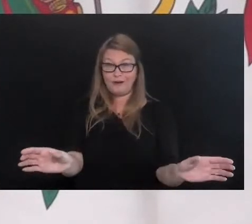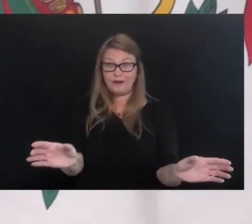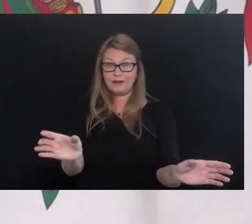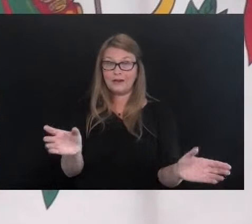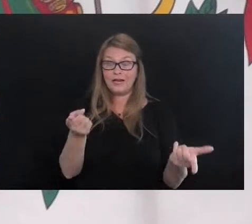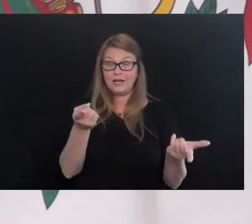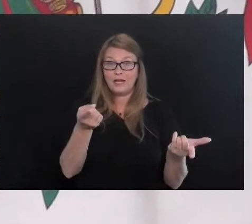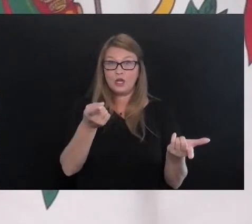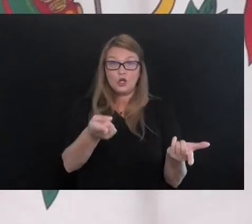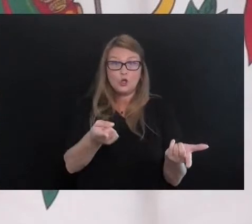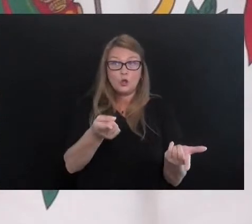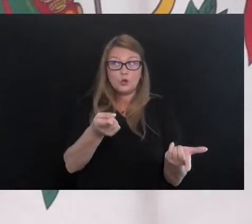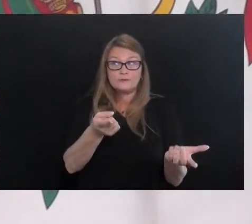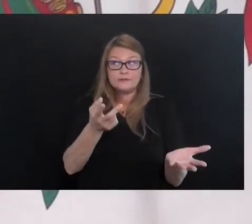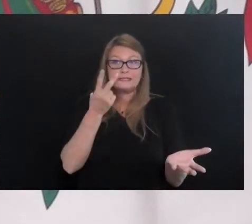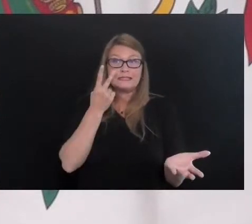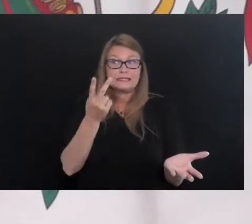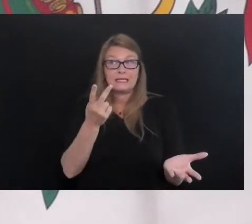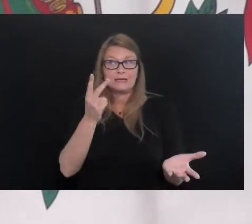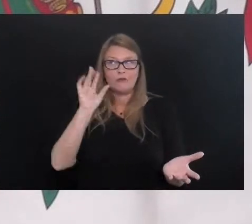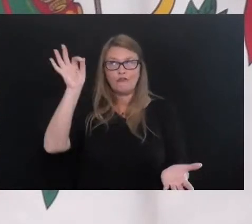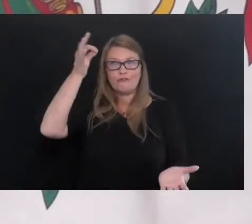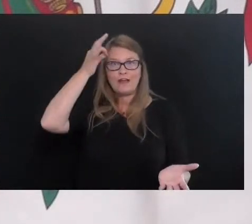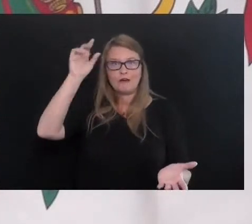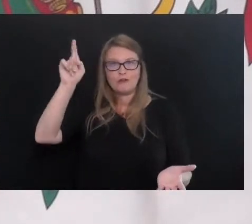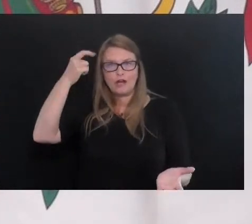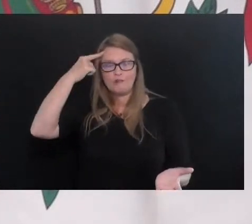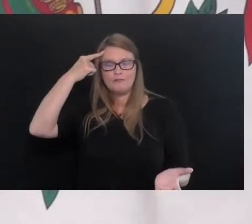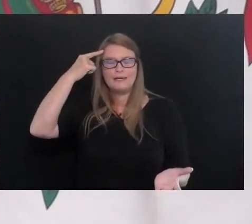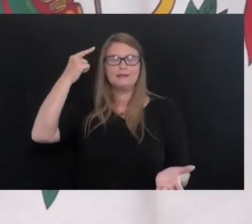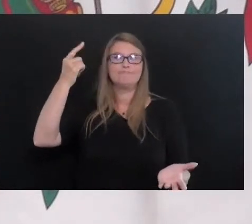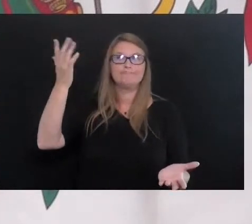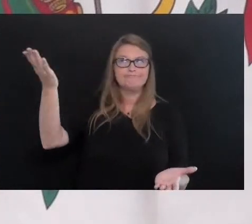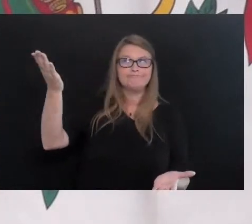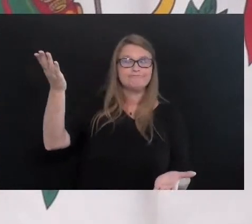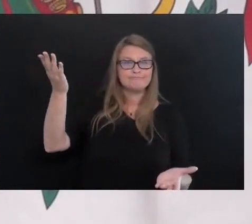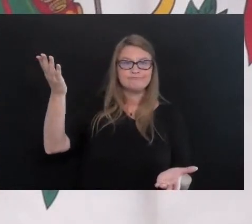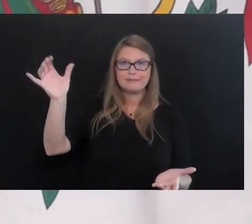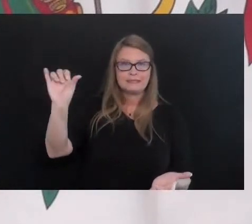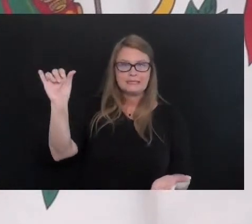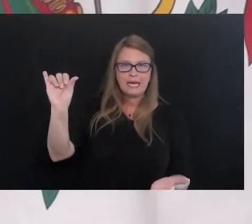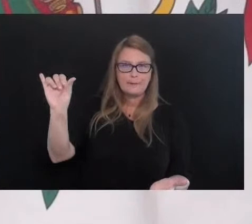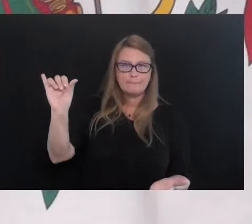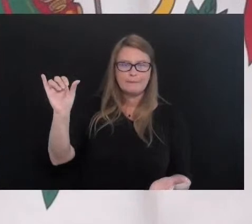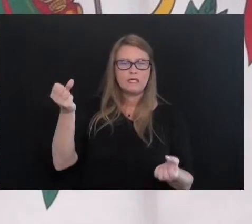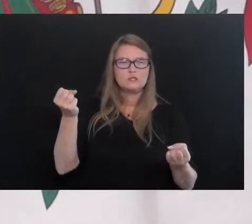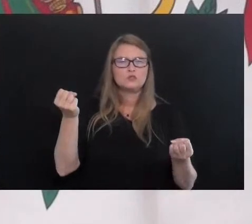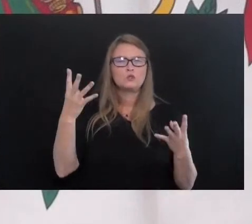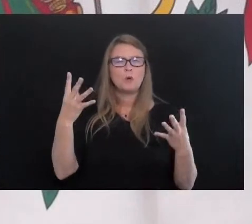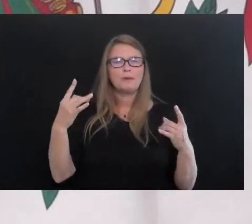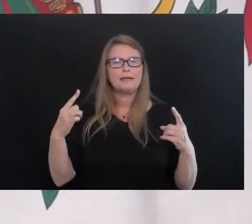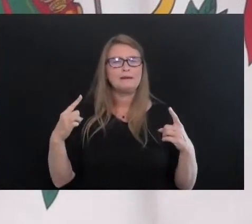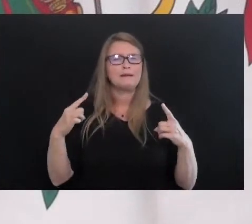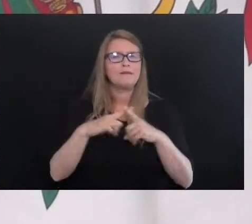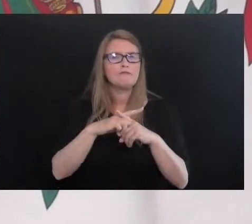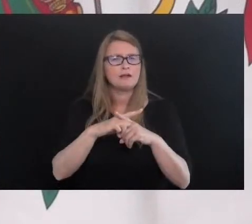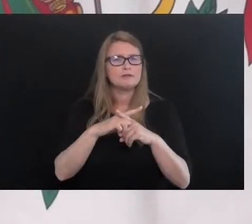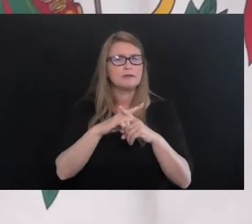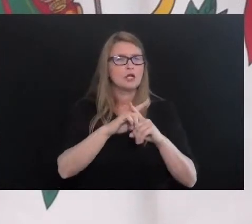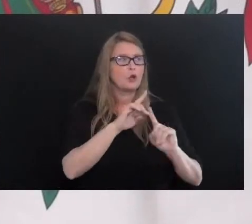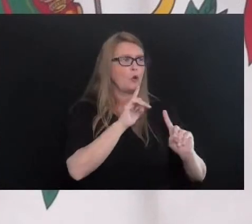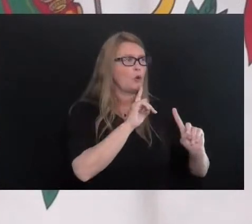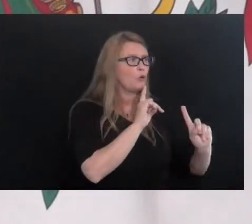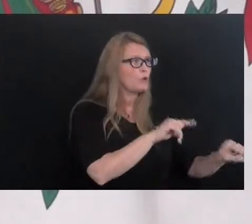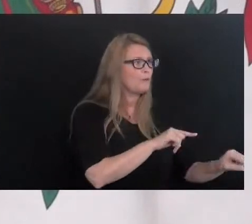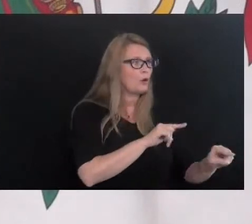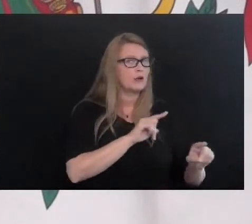been, especially from the federal government, but there's been so many conflicting reports that people